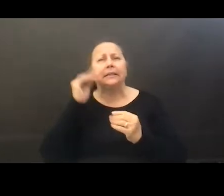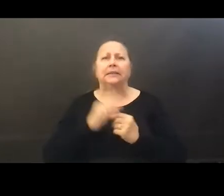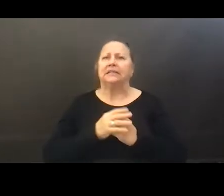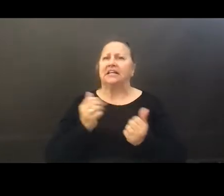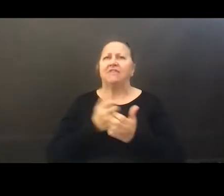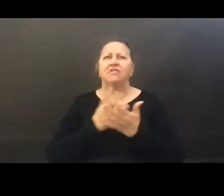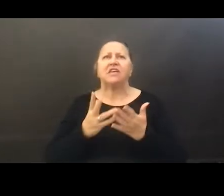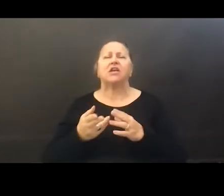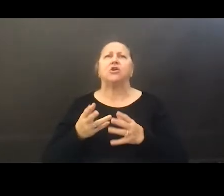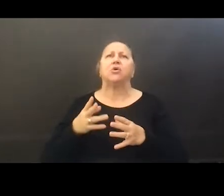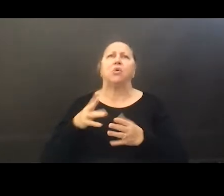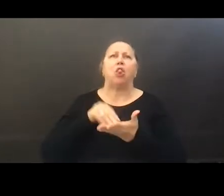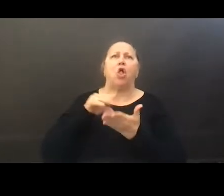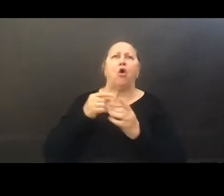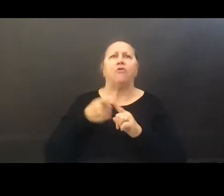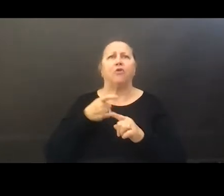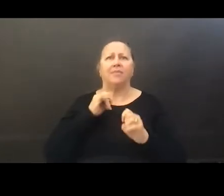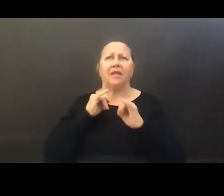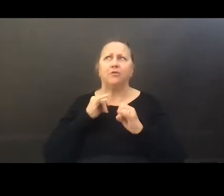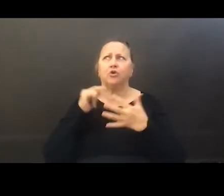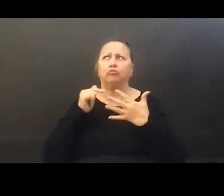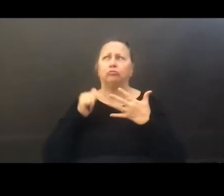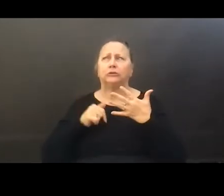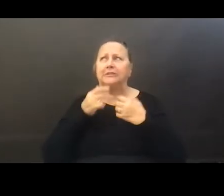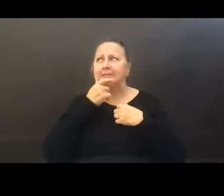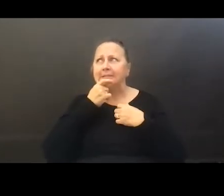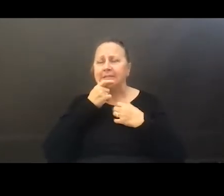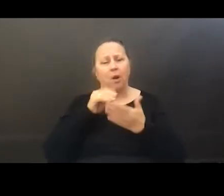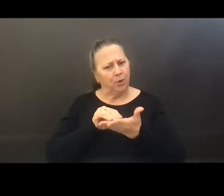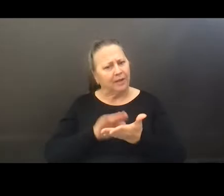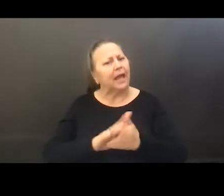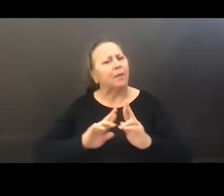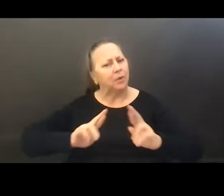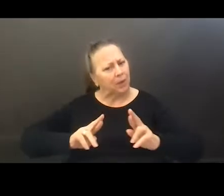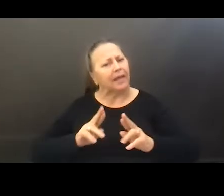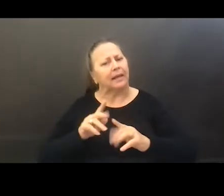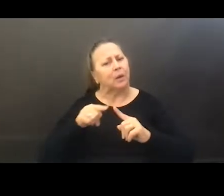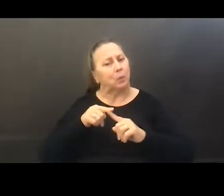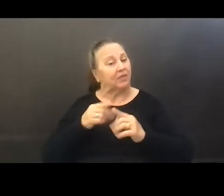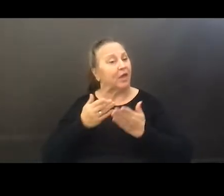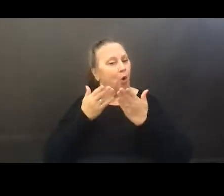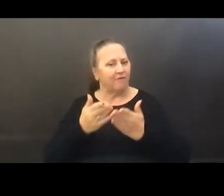and wait for that phone call when they offer you the job.